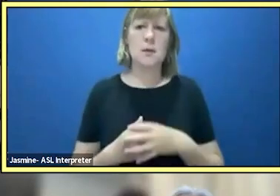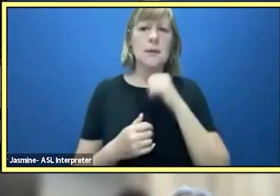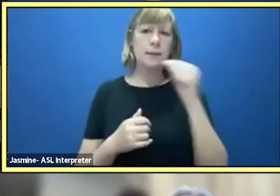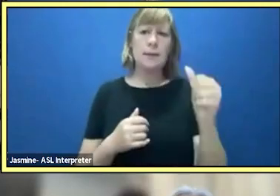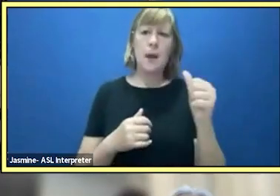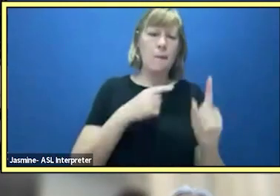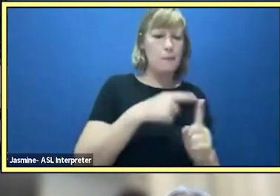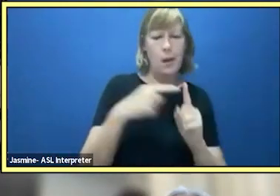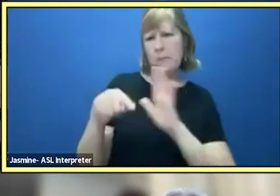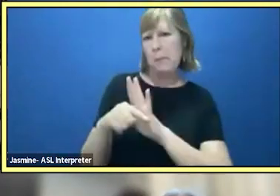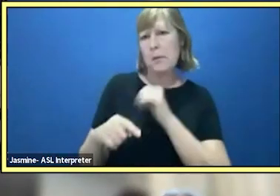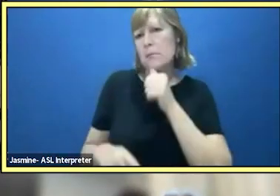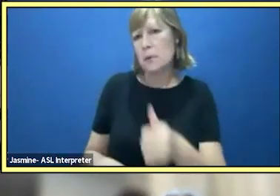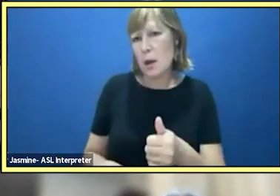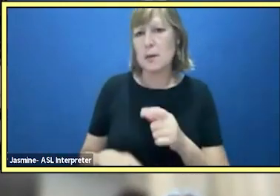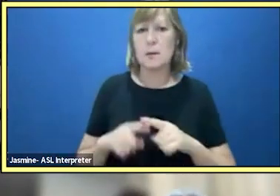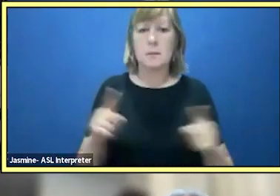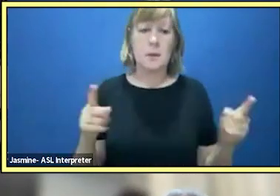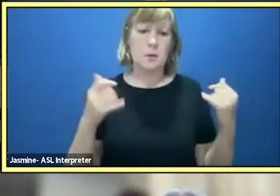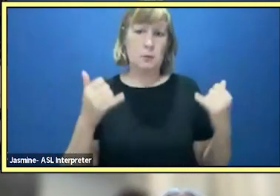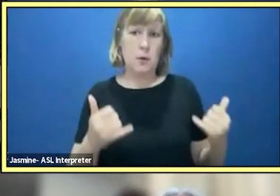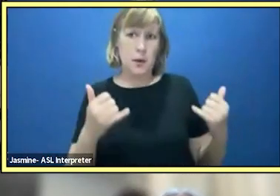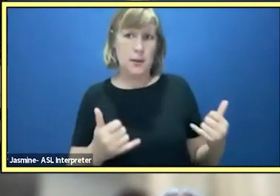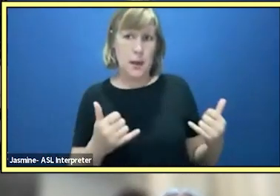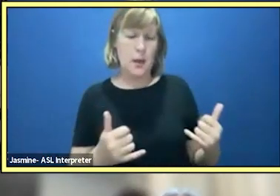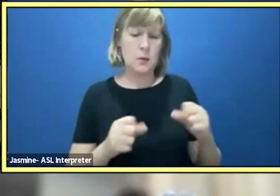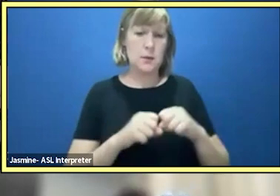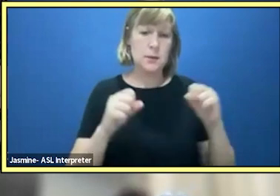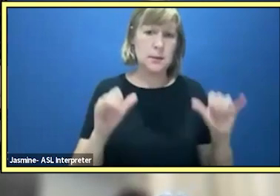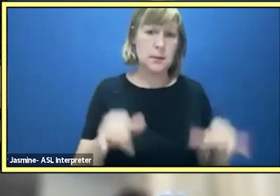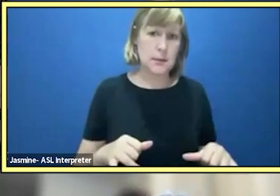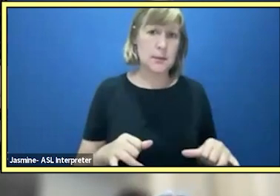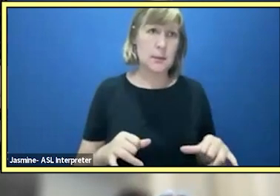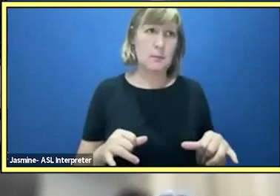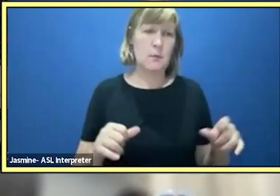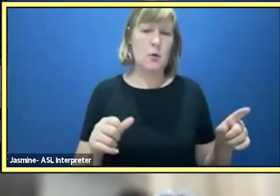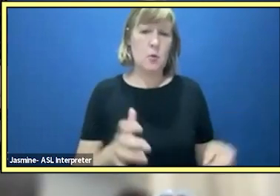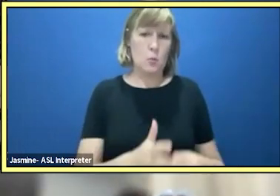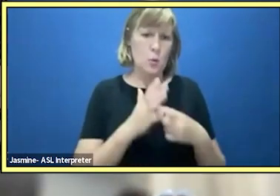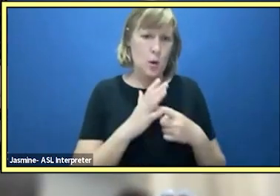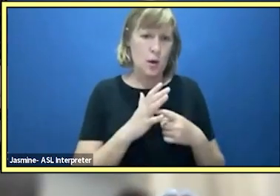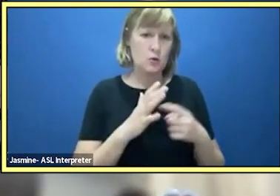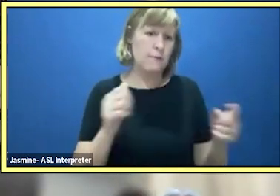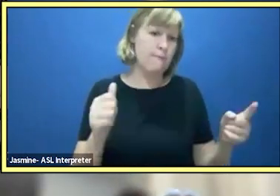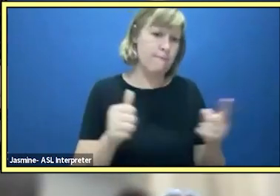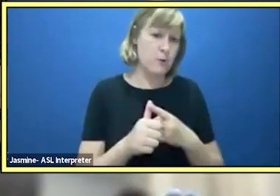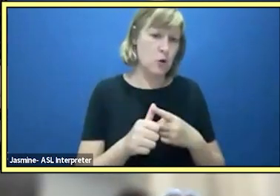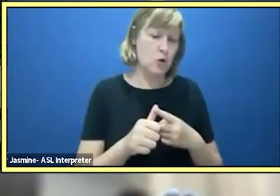right now, the way that our system works is the first step is to find a provider, right? Often. And then you create a